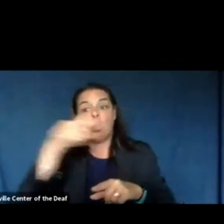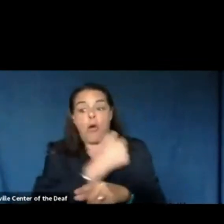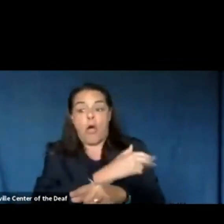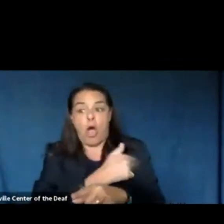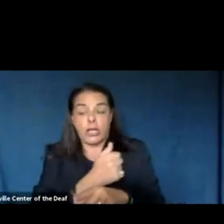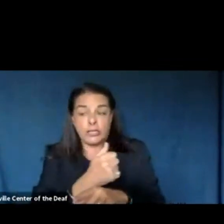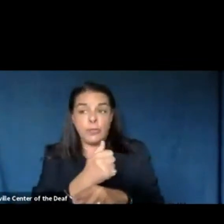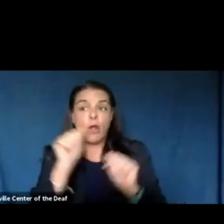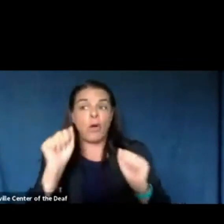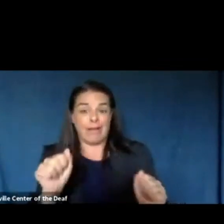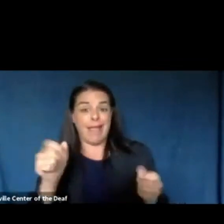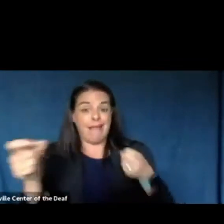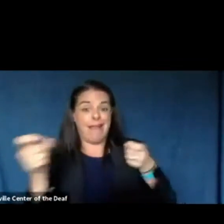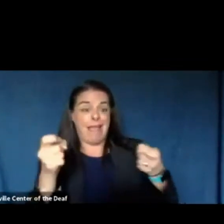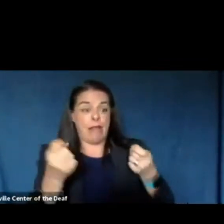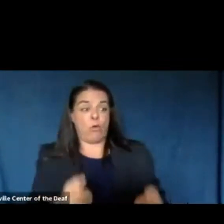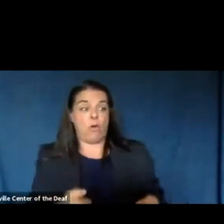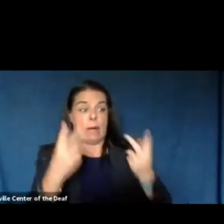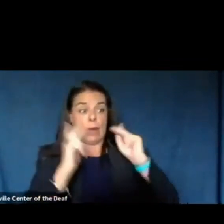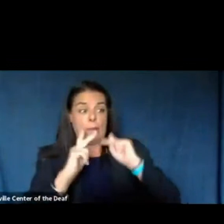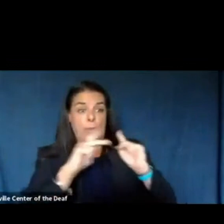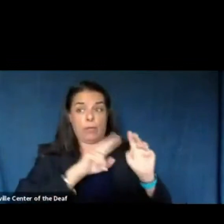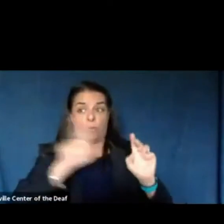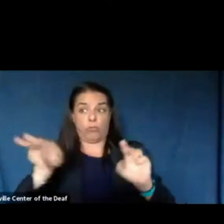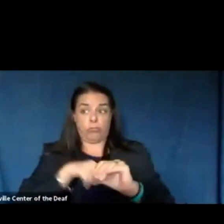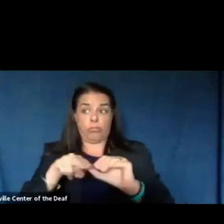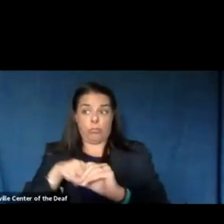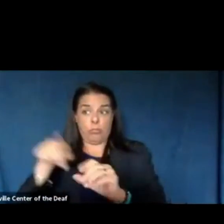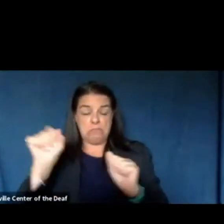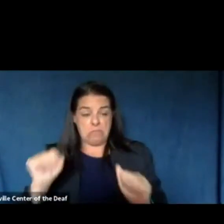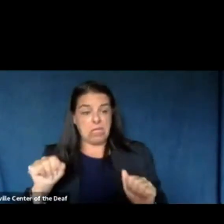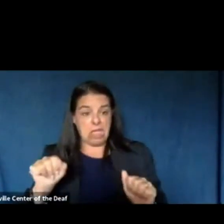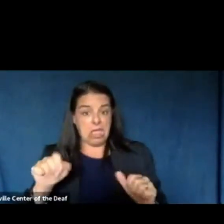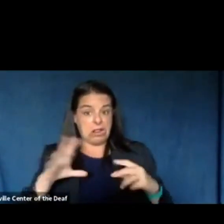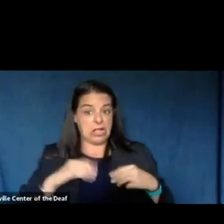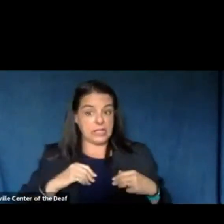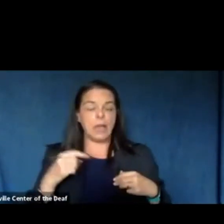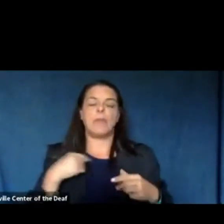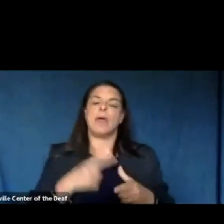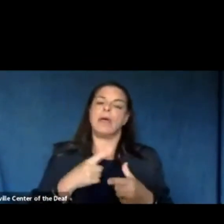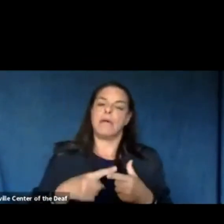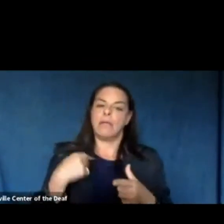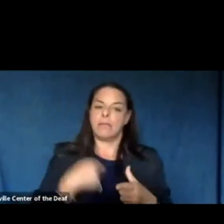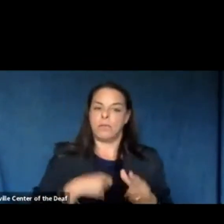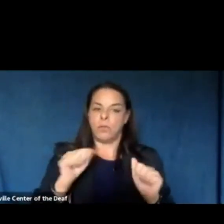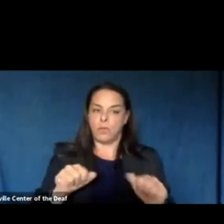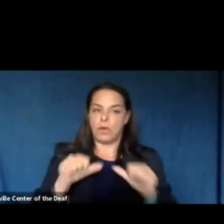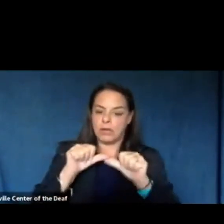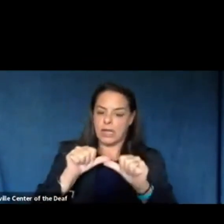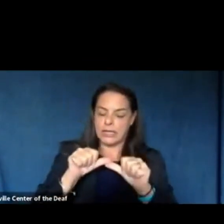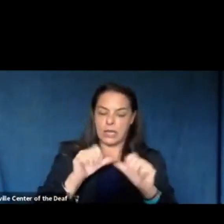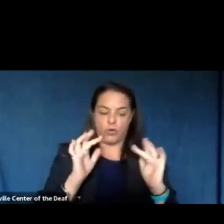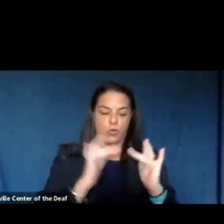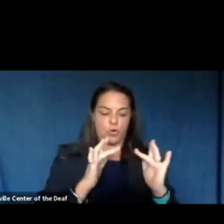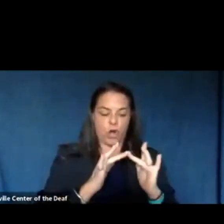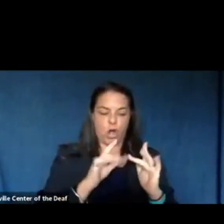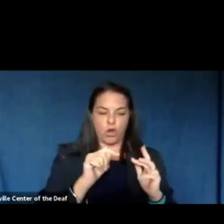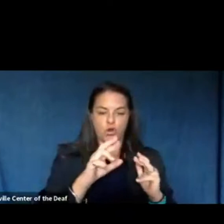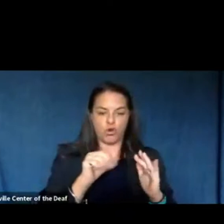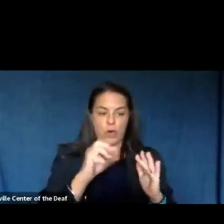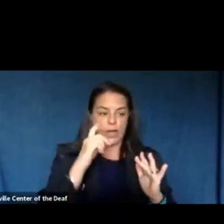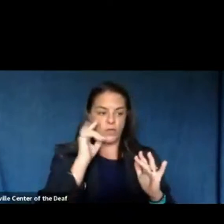be hospitalized out of that volume, and we could continue to contact trace for that